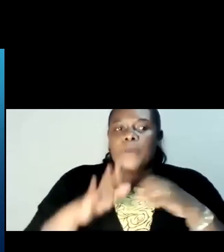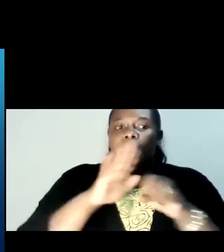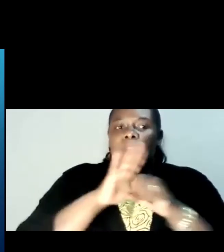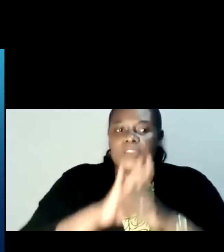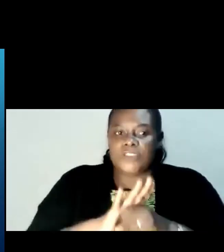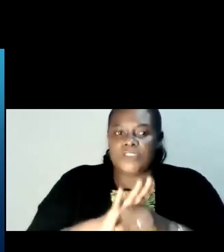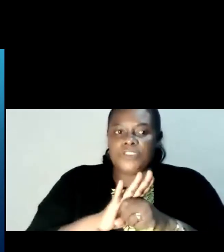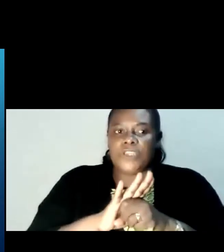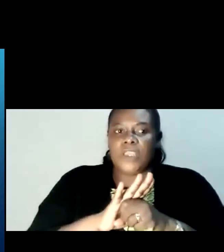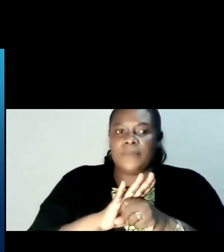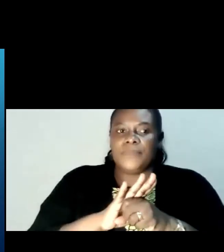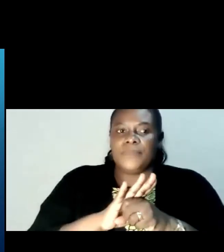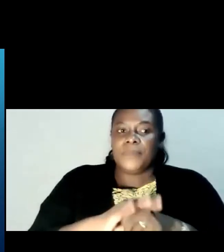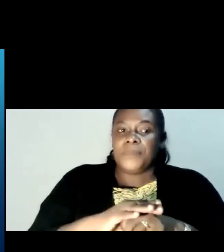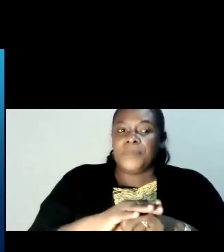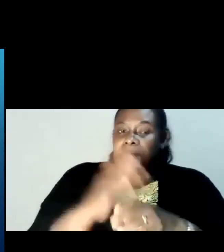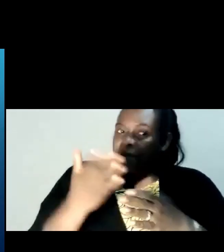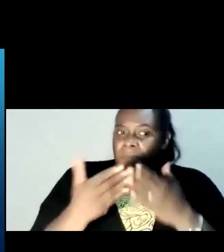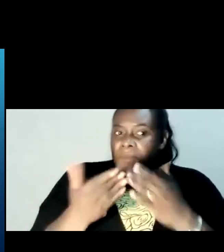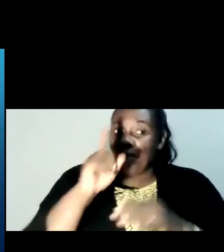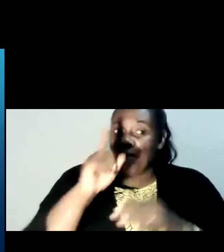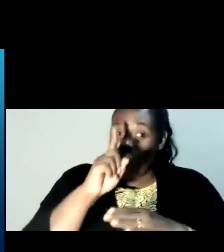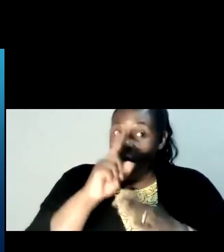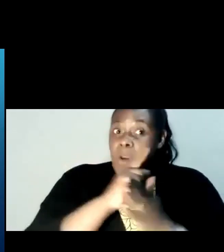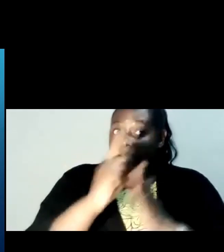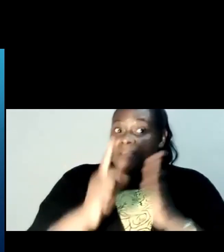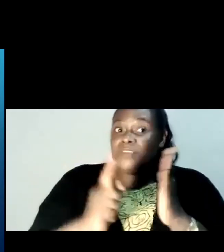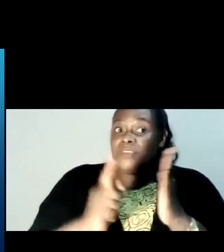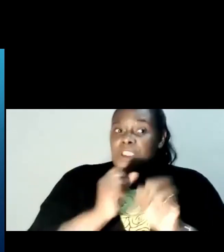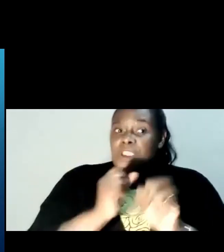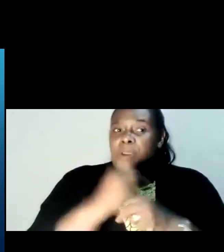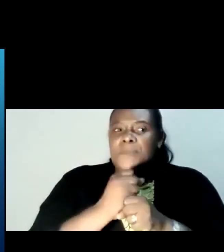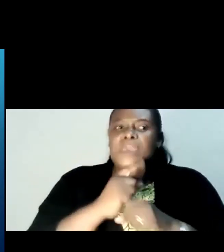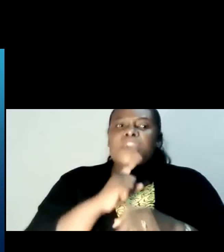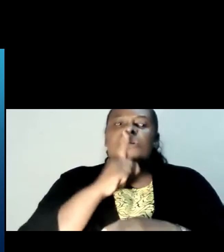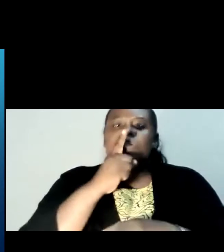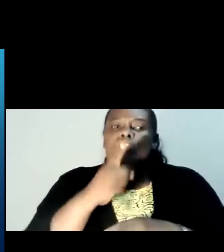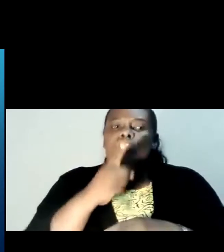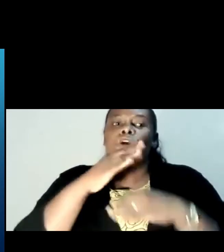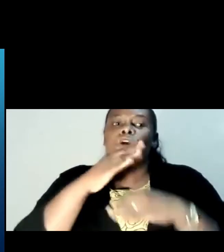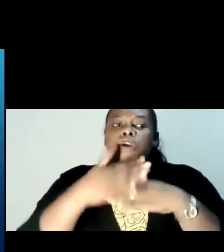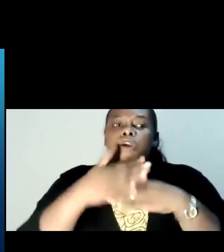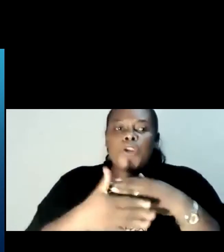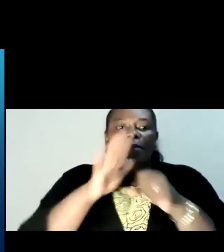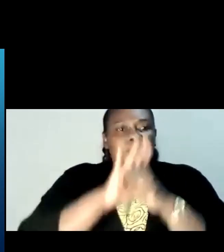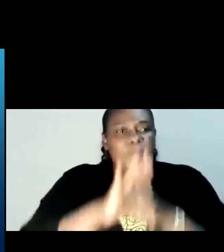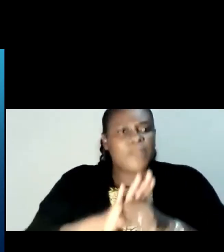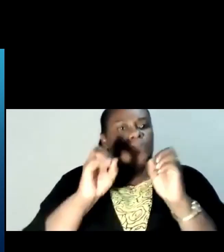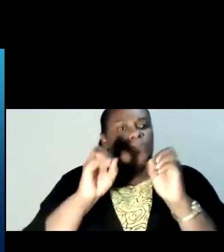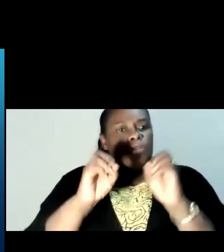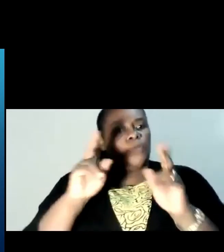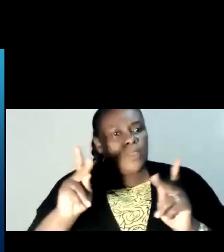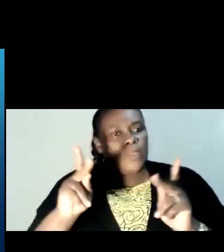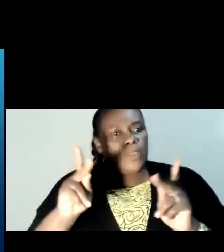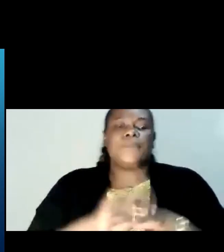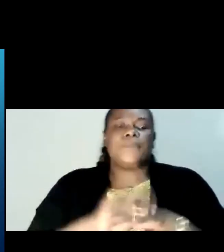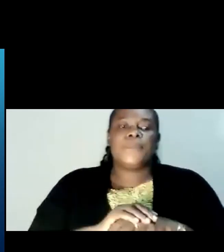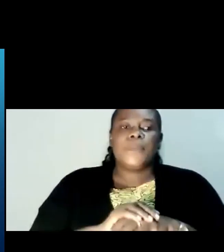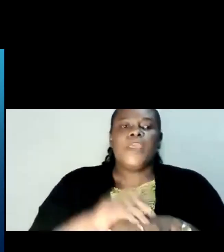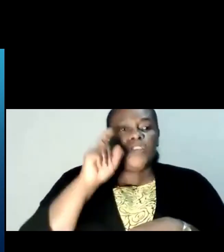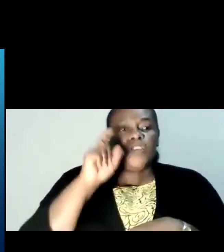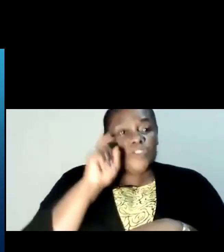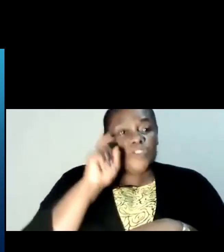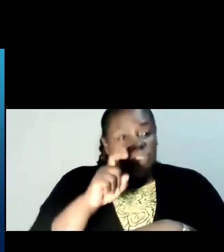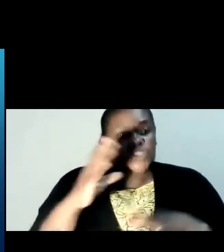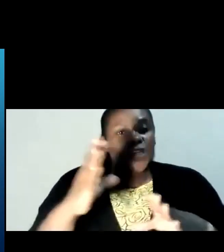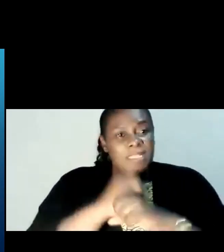year to ensure that your blood pressure is still normal. You should get your blood sugar checked to ensure that you don't have